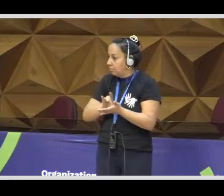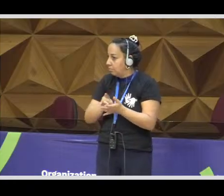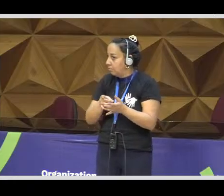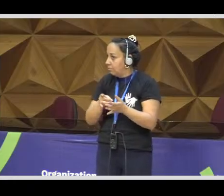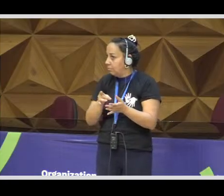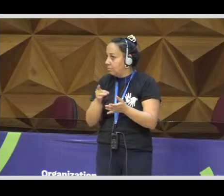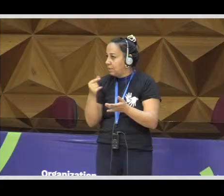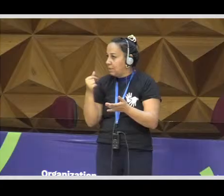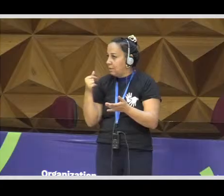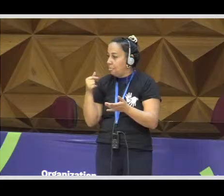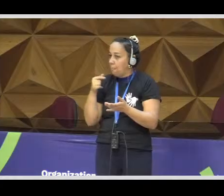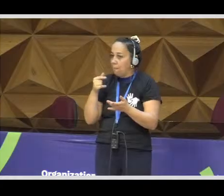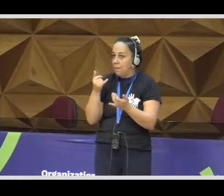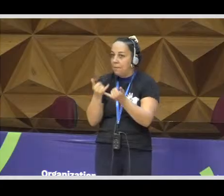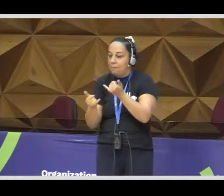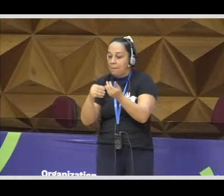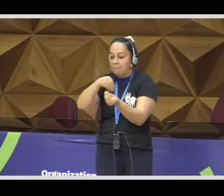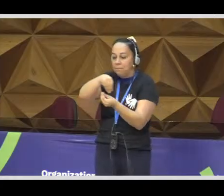and augmented reality.